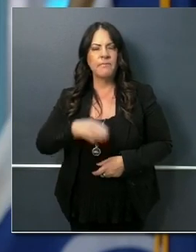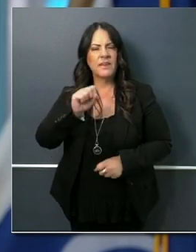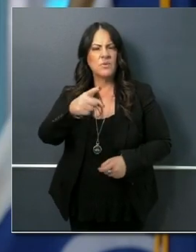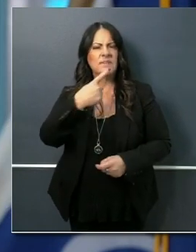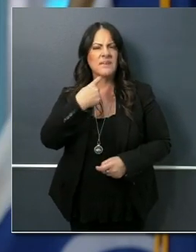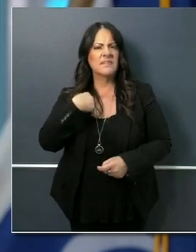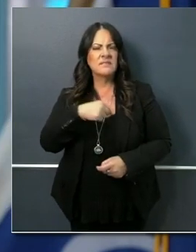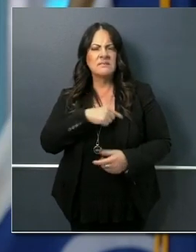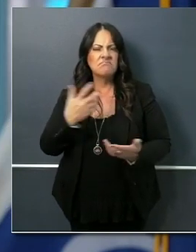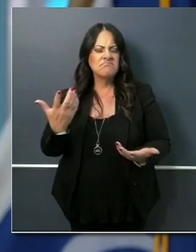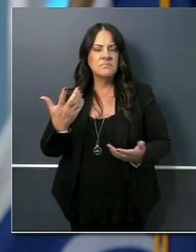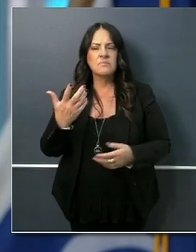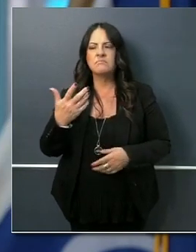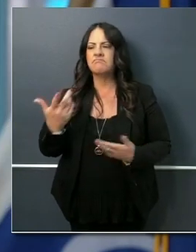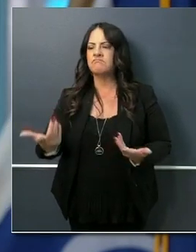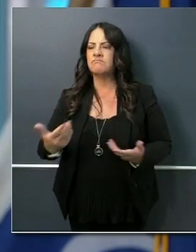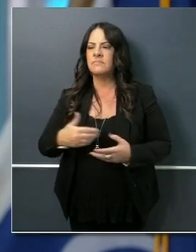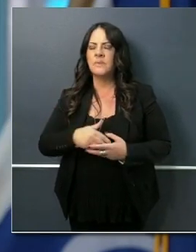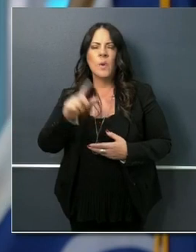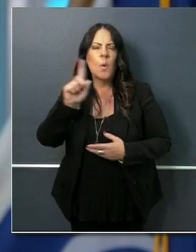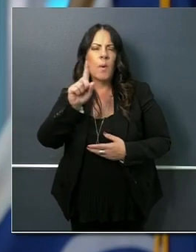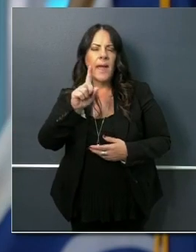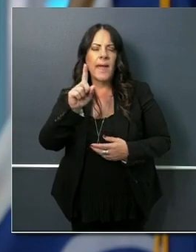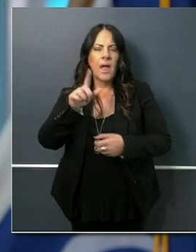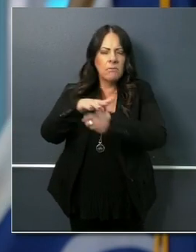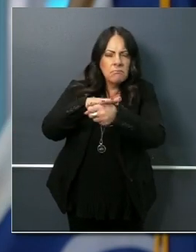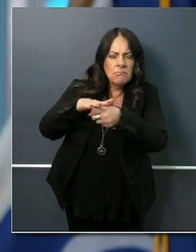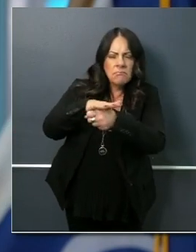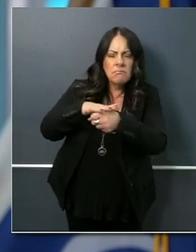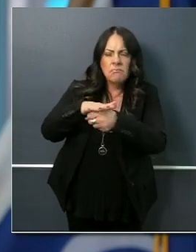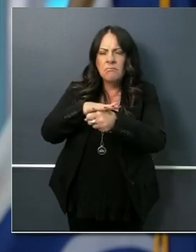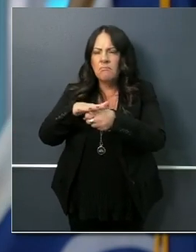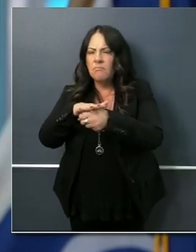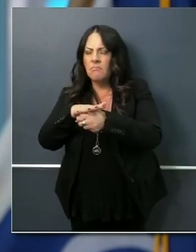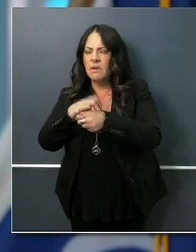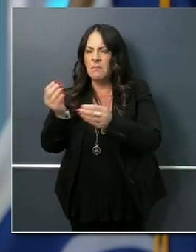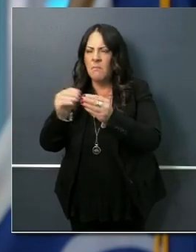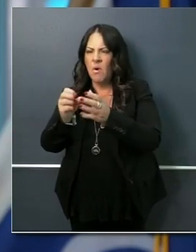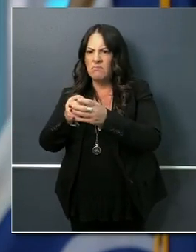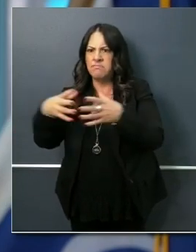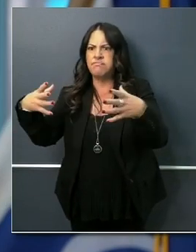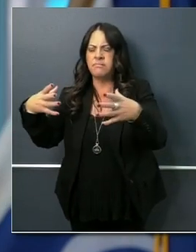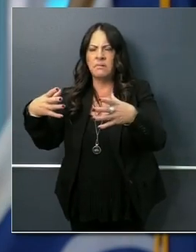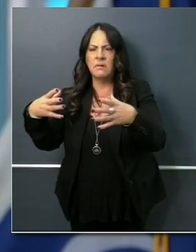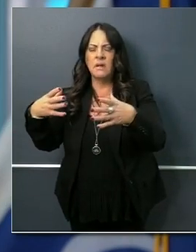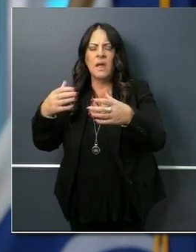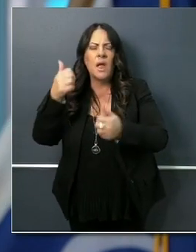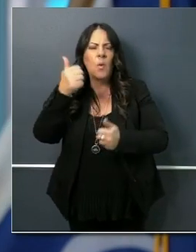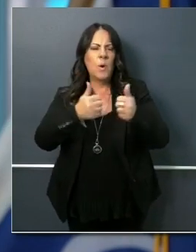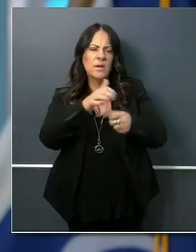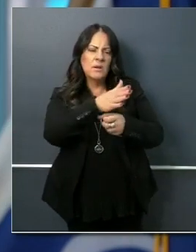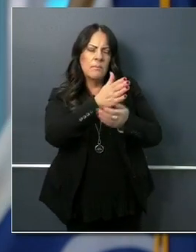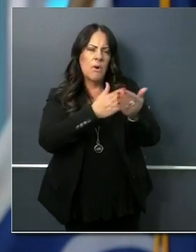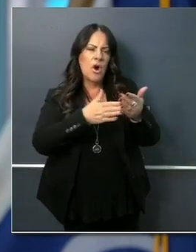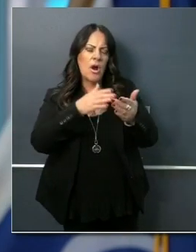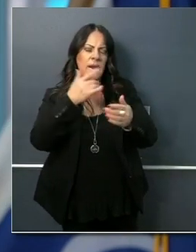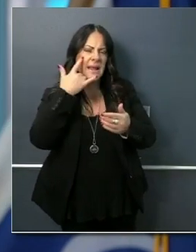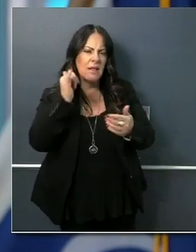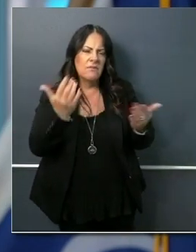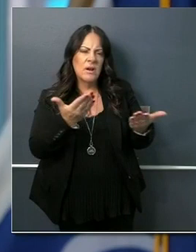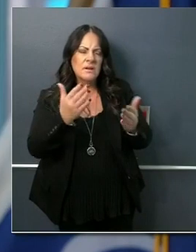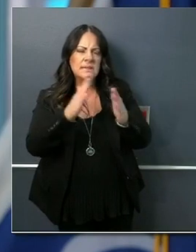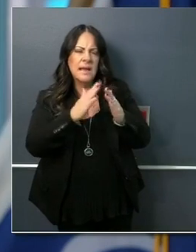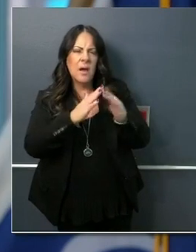where in the state we're seeing cases still continue to grow a little more quickly and where it's leveling off. It does seem like